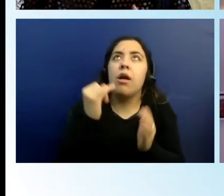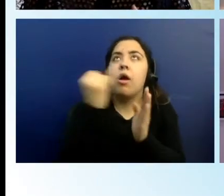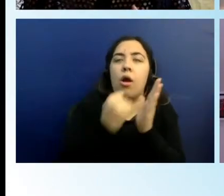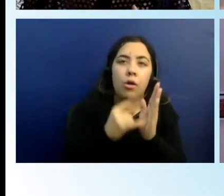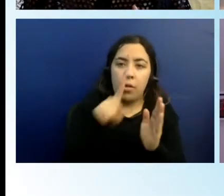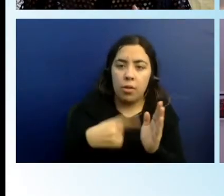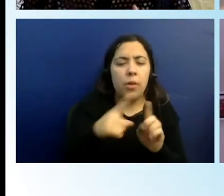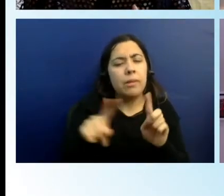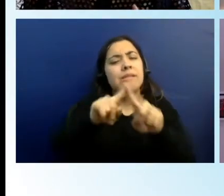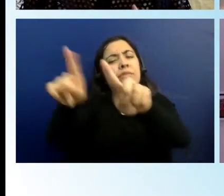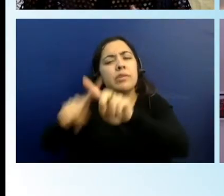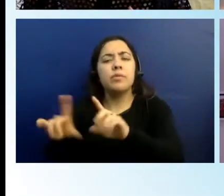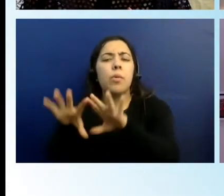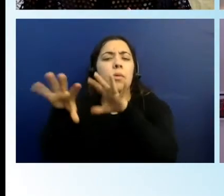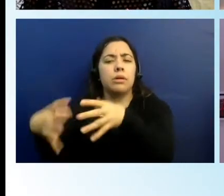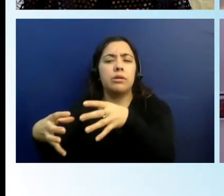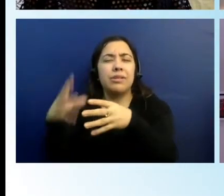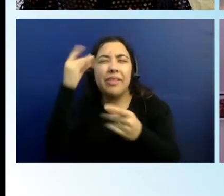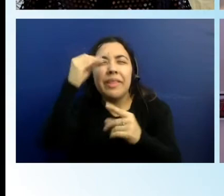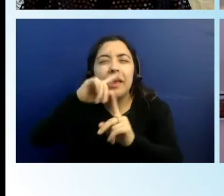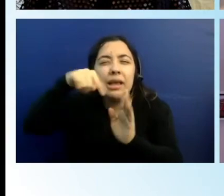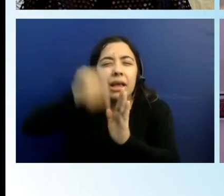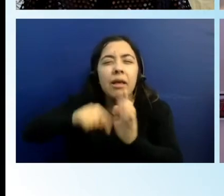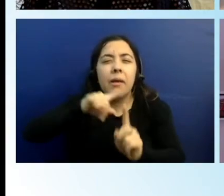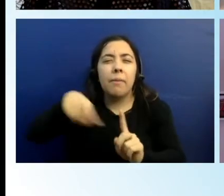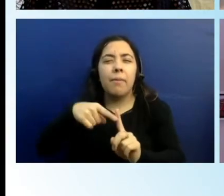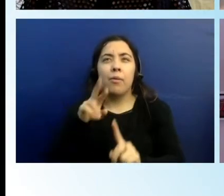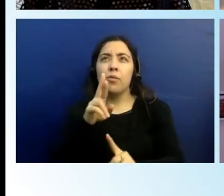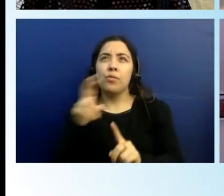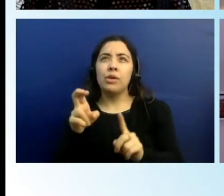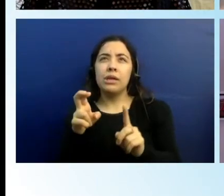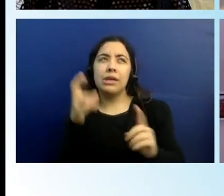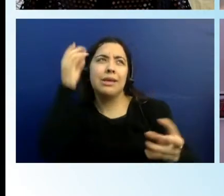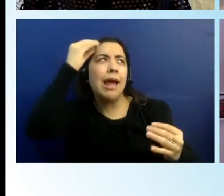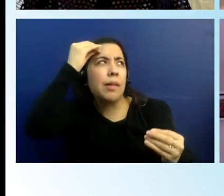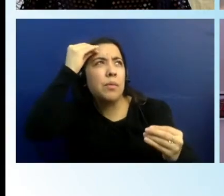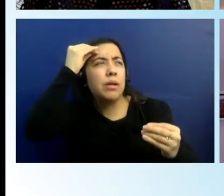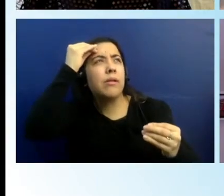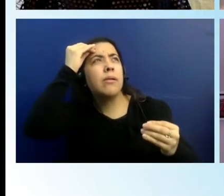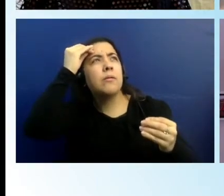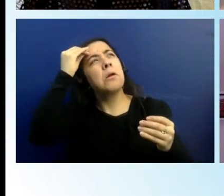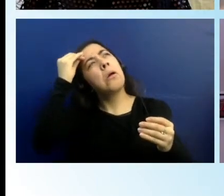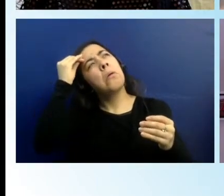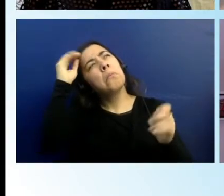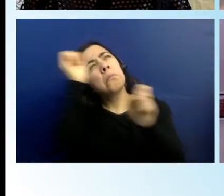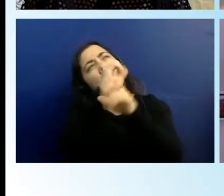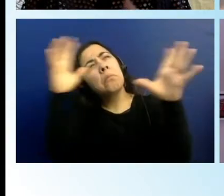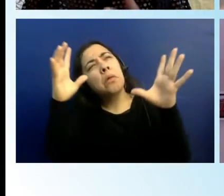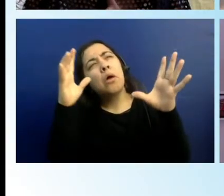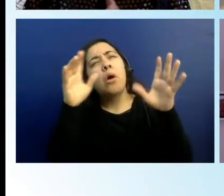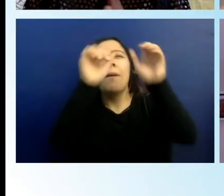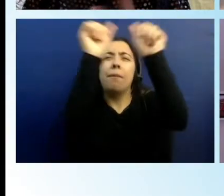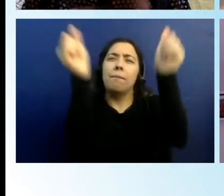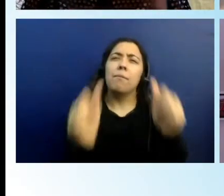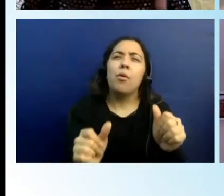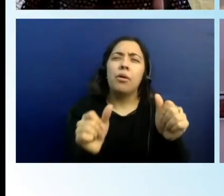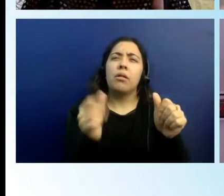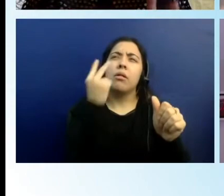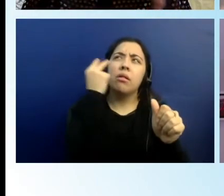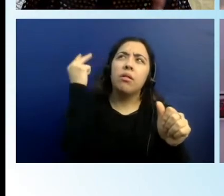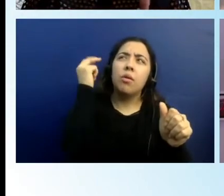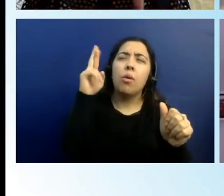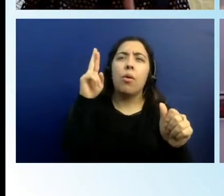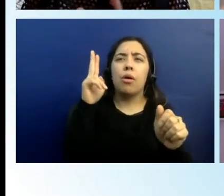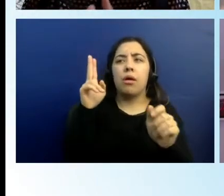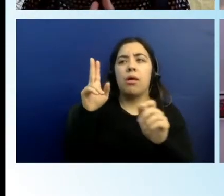about kind of recalibrating what they think they want a memorial or a monument to mean. I think we've given you a range